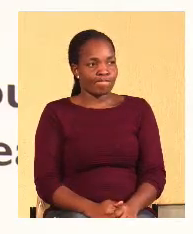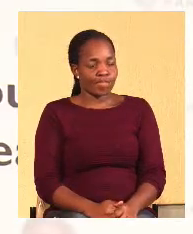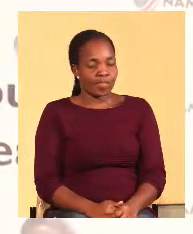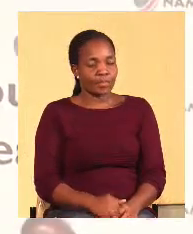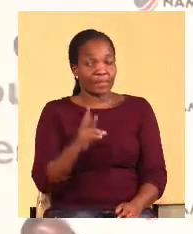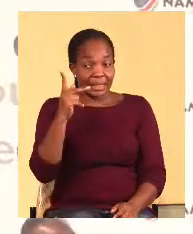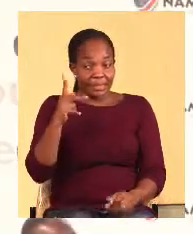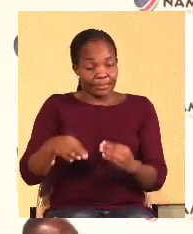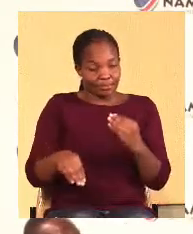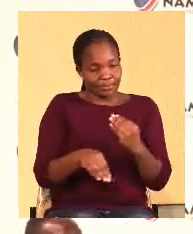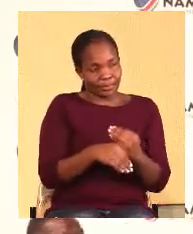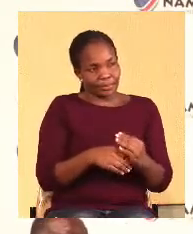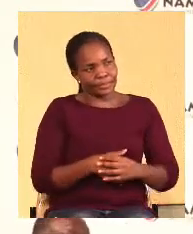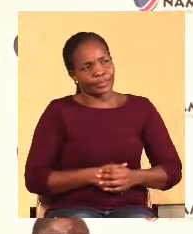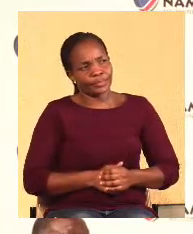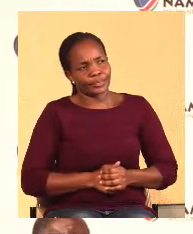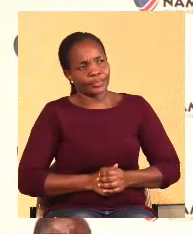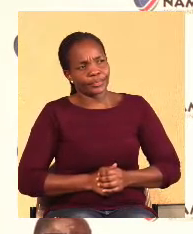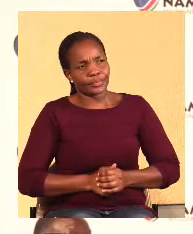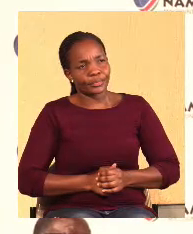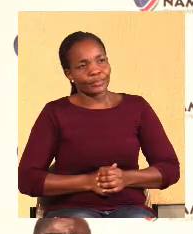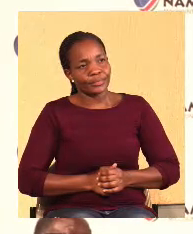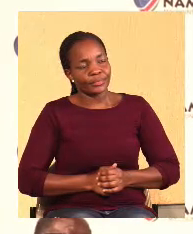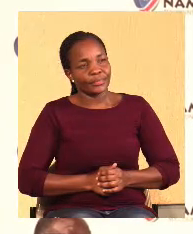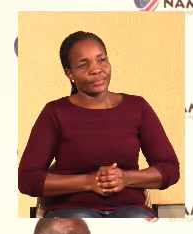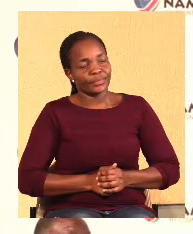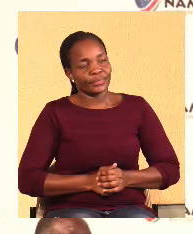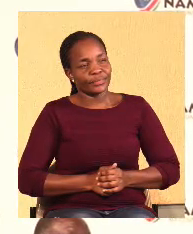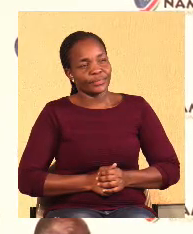add, this is a very, very important aspect in terms of